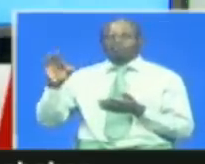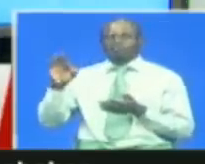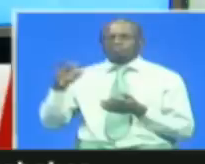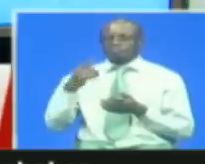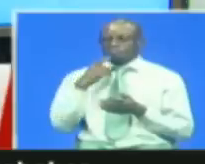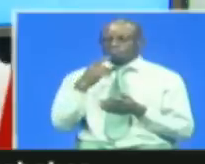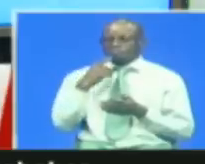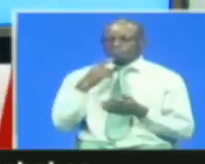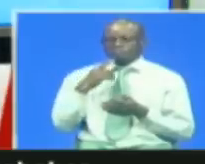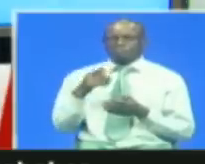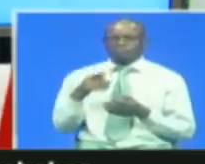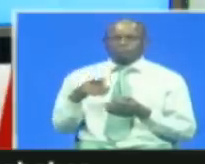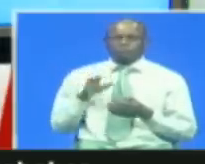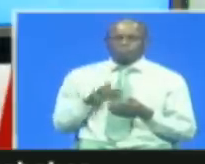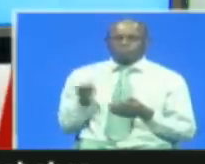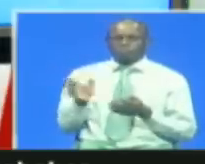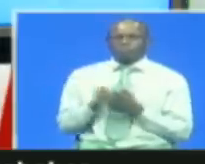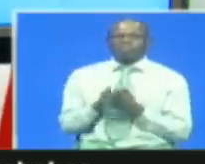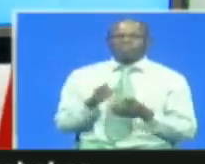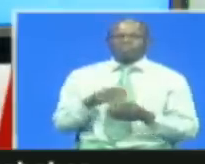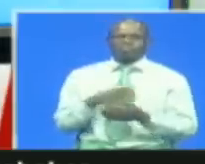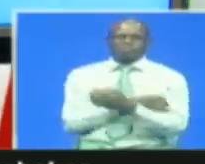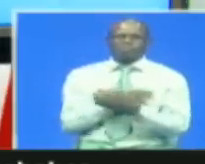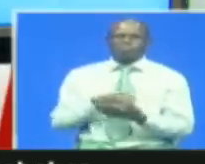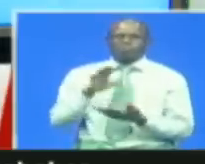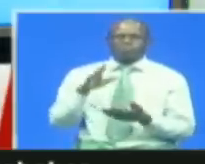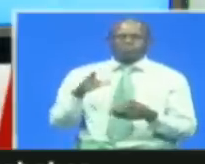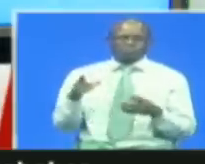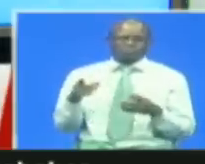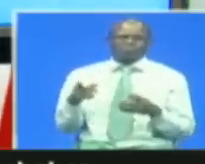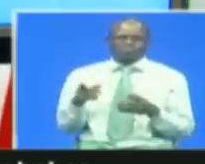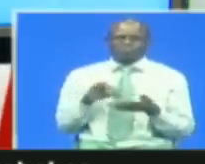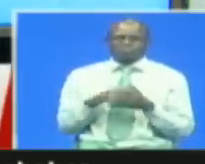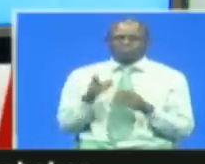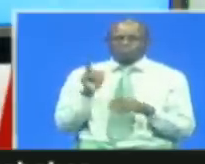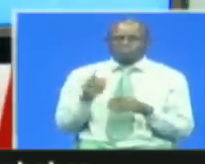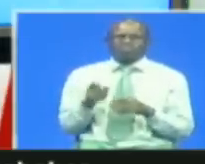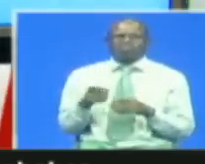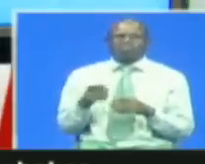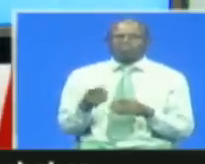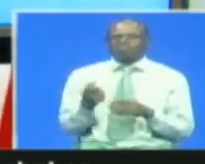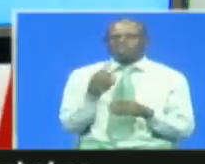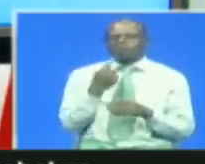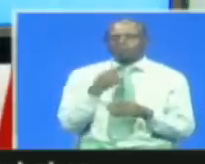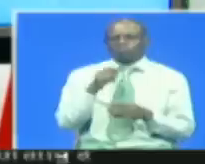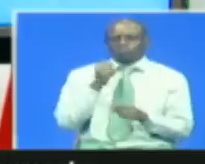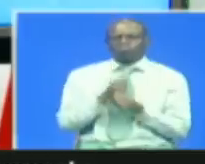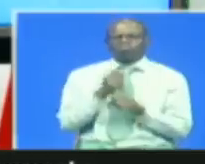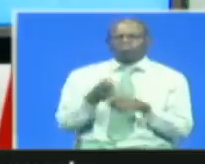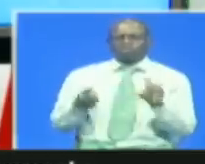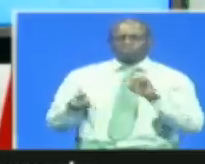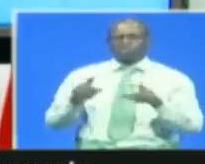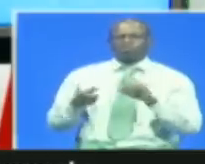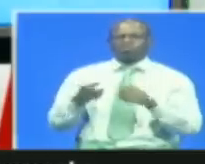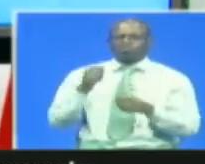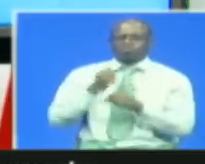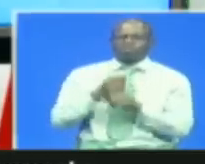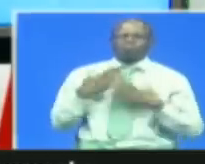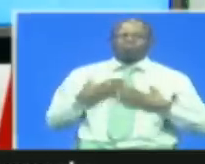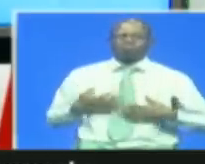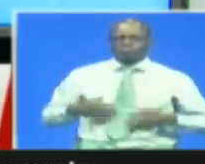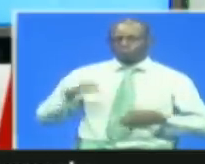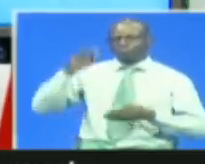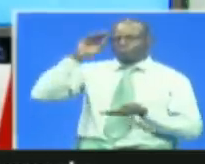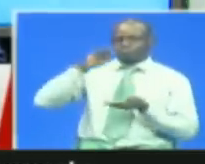it is cruel on the sport. Wamboi returned from a disappointing sixth place finish in the 800 meters at the